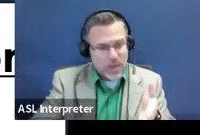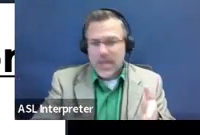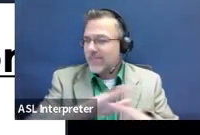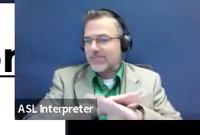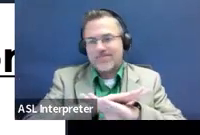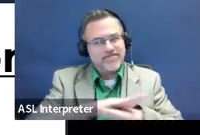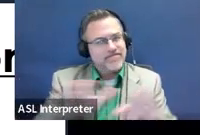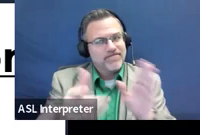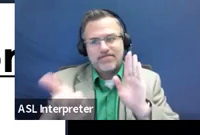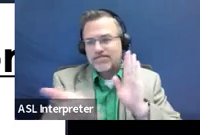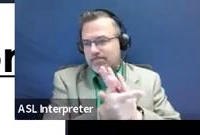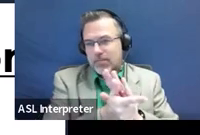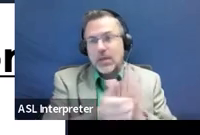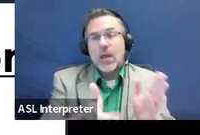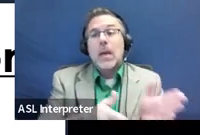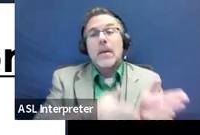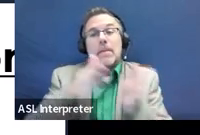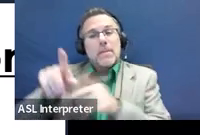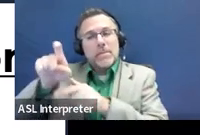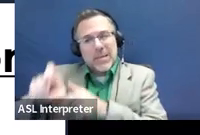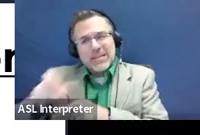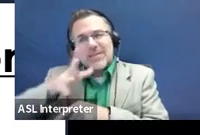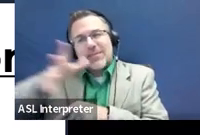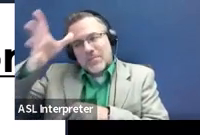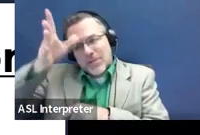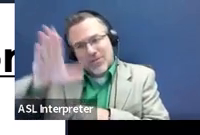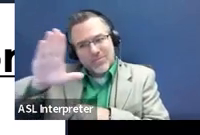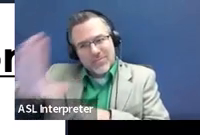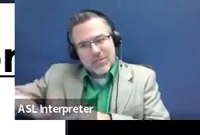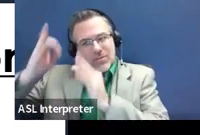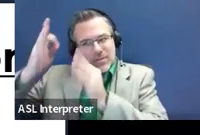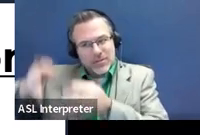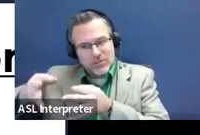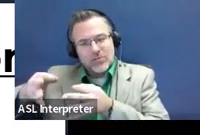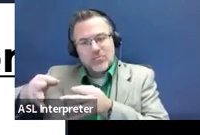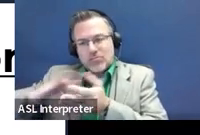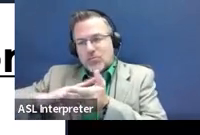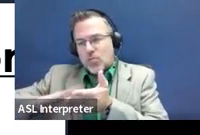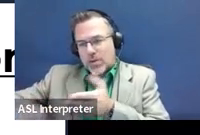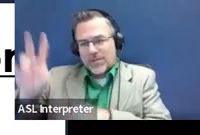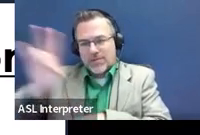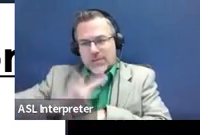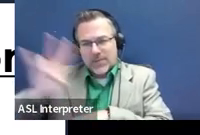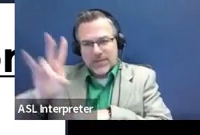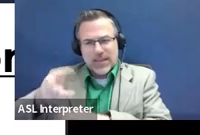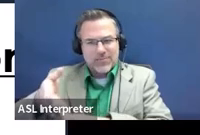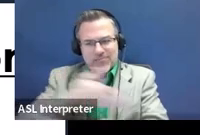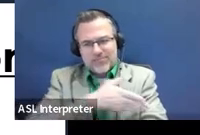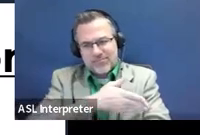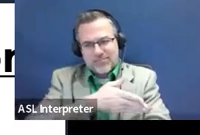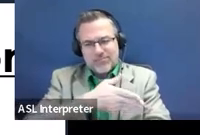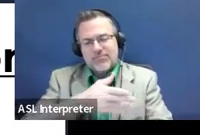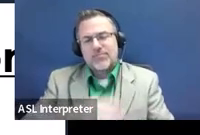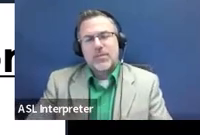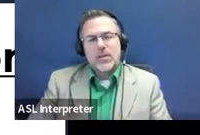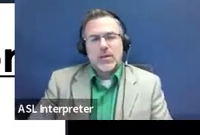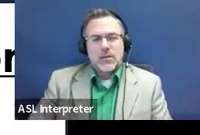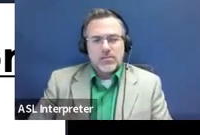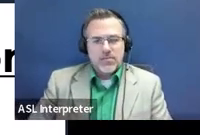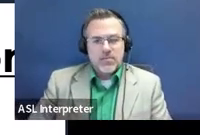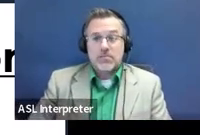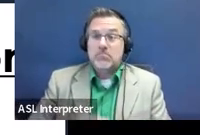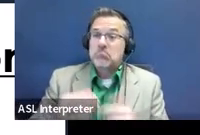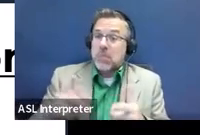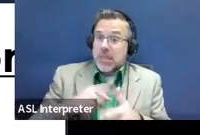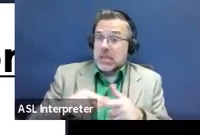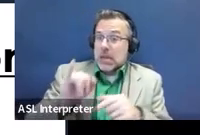that the 7-day notice doesn't happen. It's a parent that can waive that right to the 7-day notice. And then that IEP